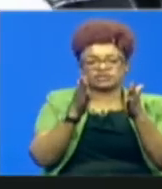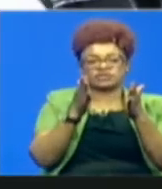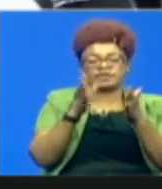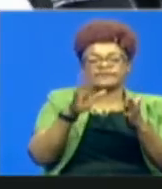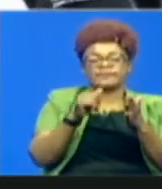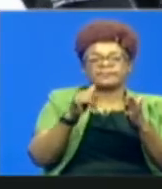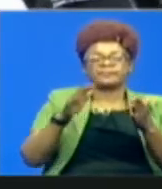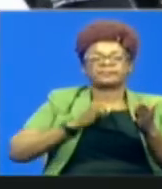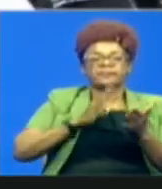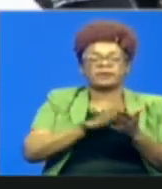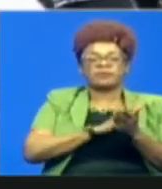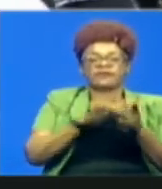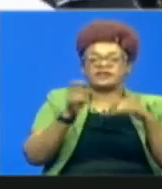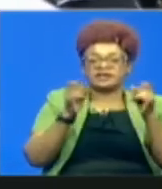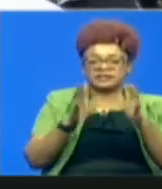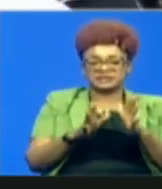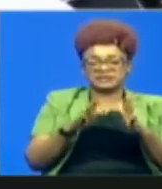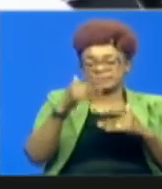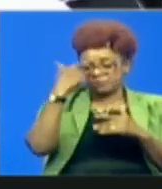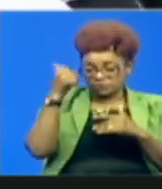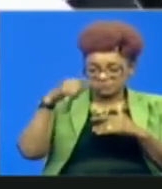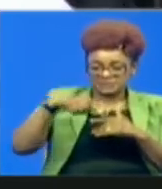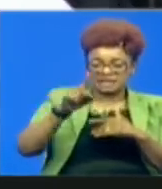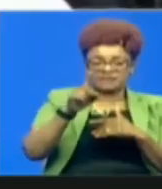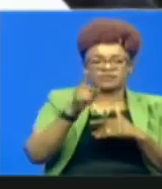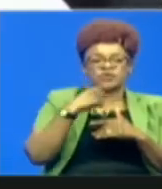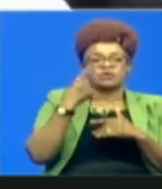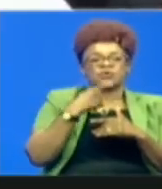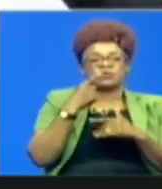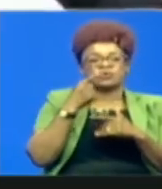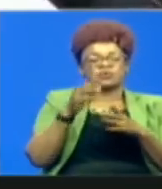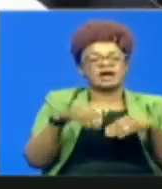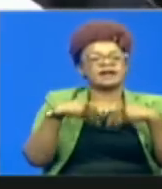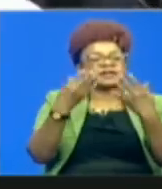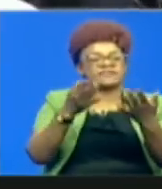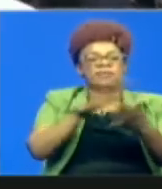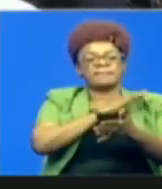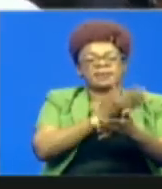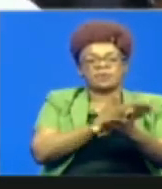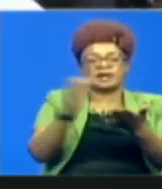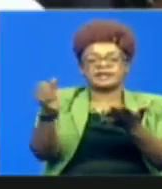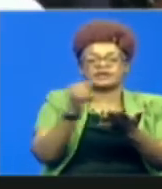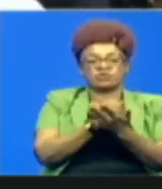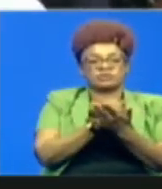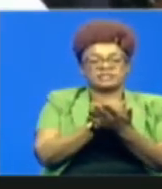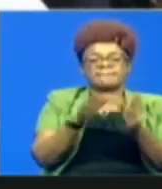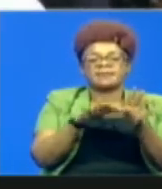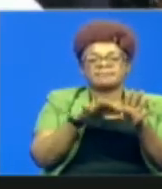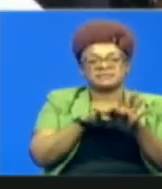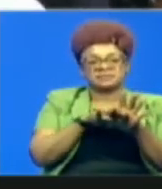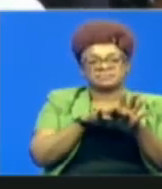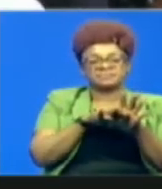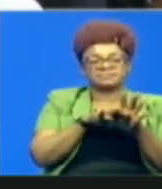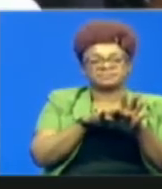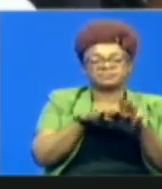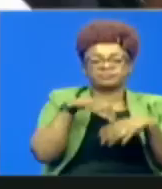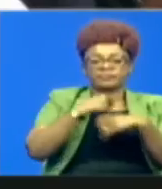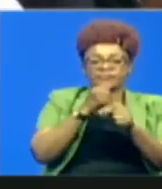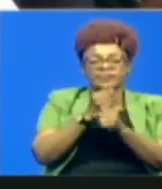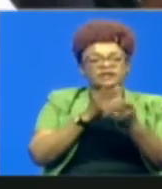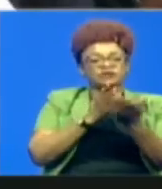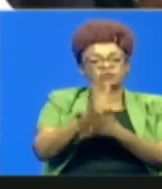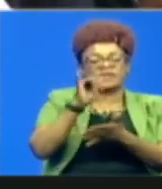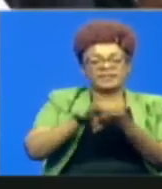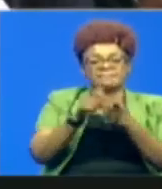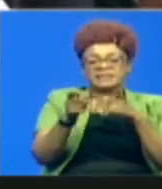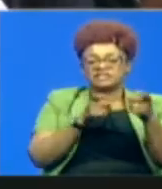board of directors, because they are the one ambayo wamepewa jukumu na the recruited members to make sure they manage